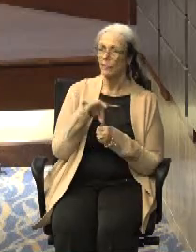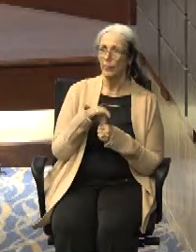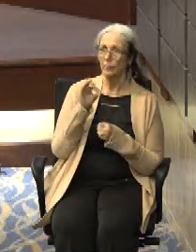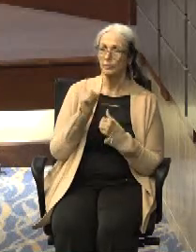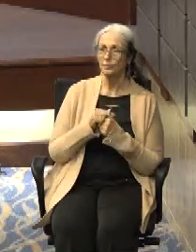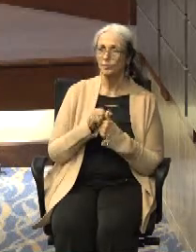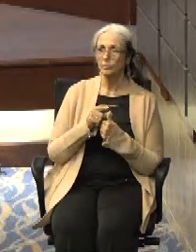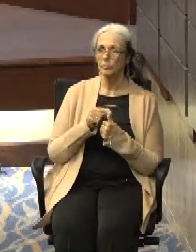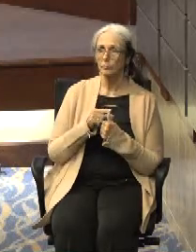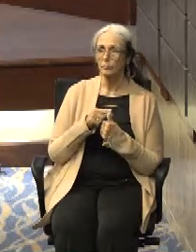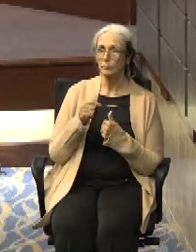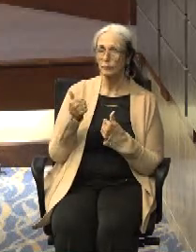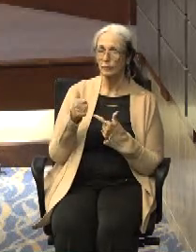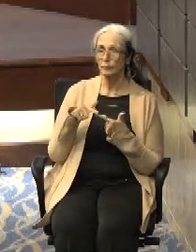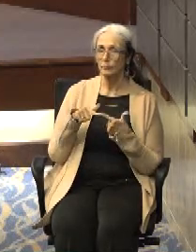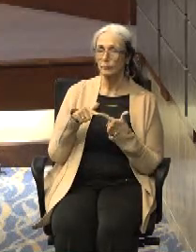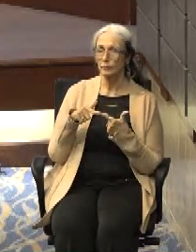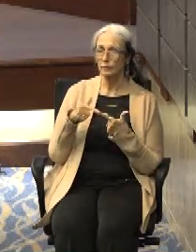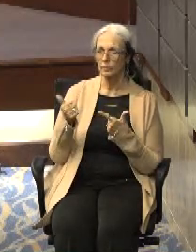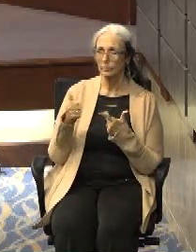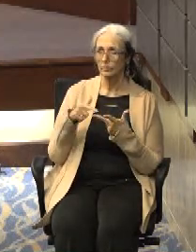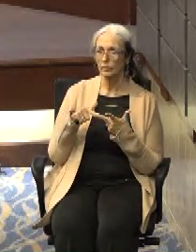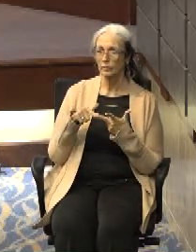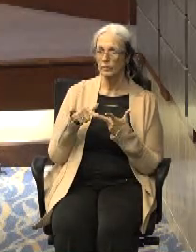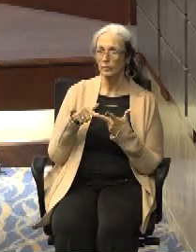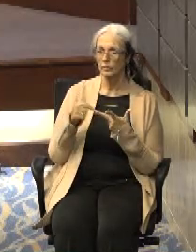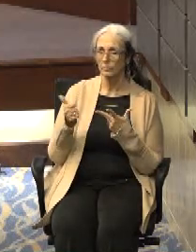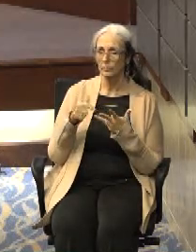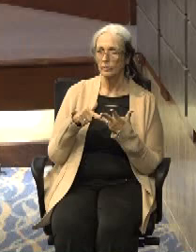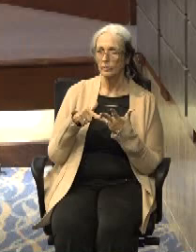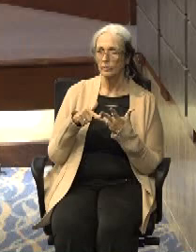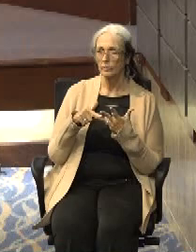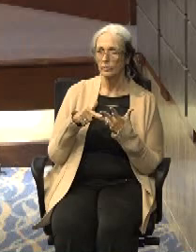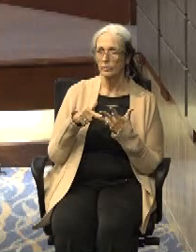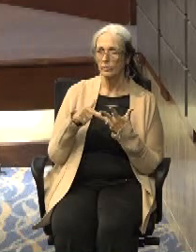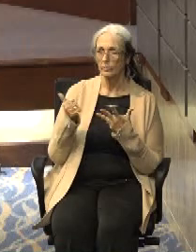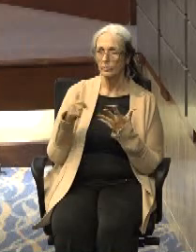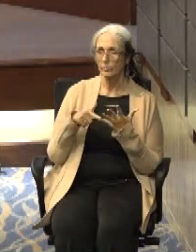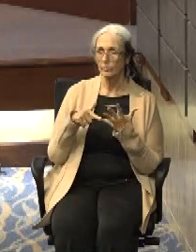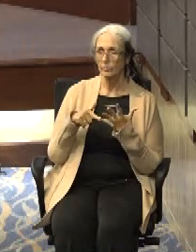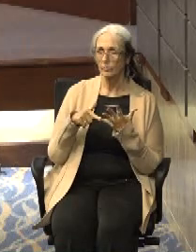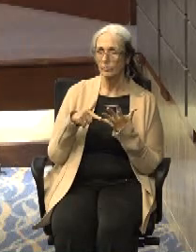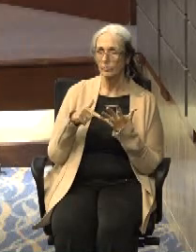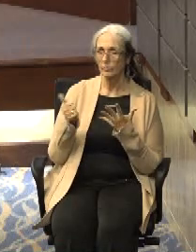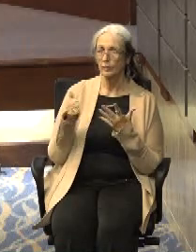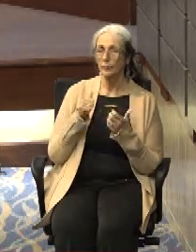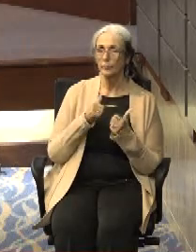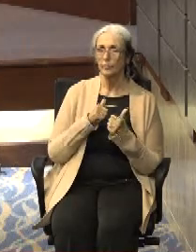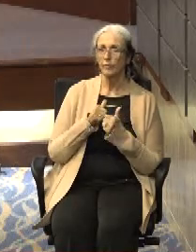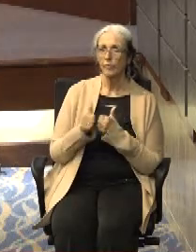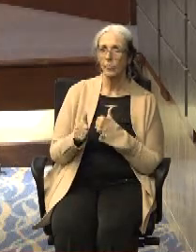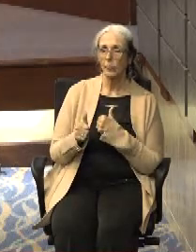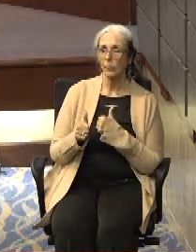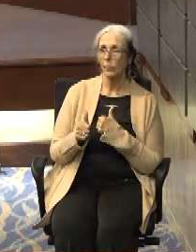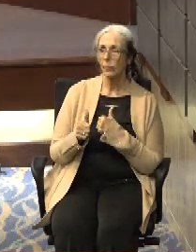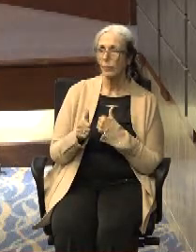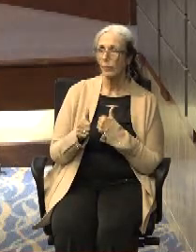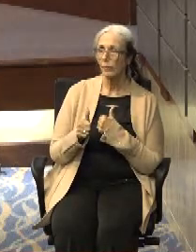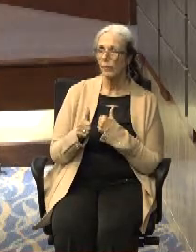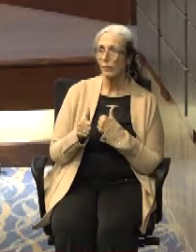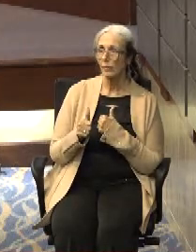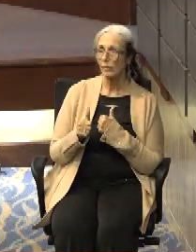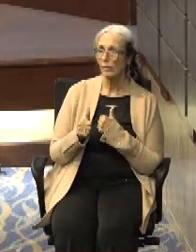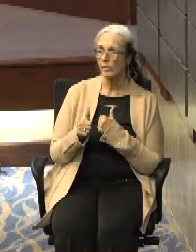council. Fairfield? Yes. Rodriguez? Aye. Holmes? Aye. Ewing? Yes. Meek? Yes. The motion carries. The consent